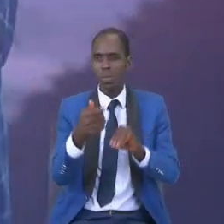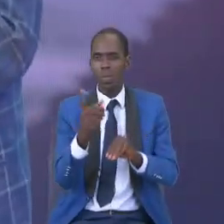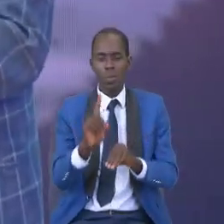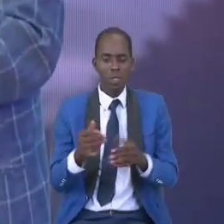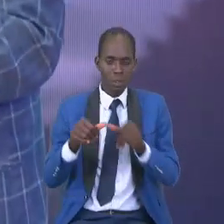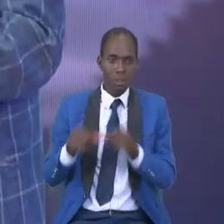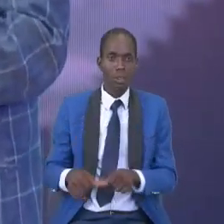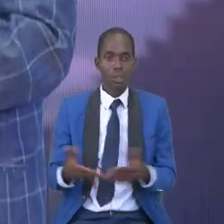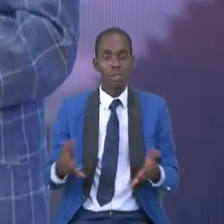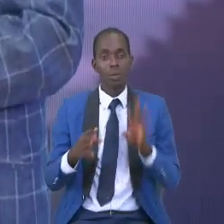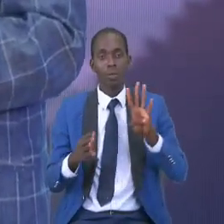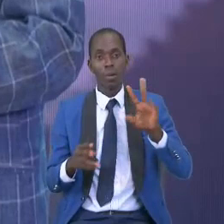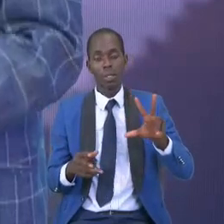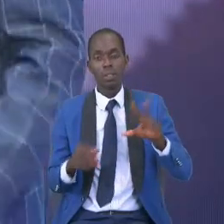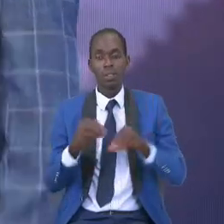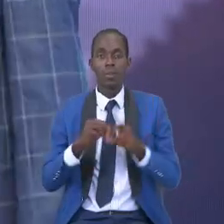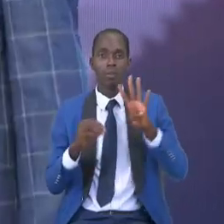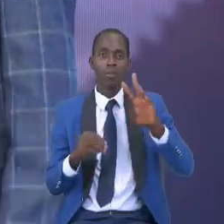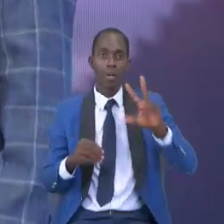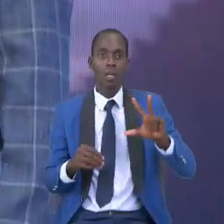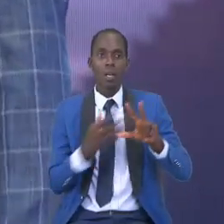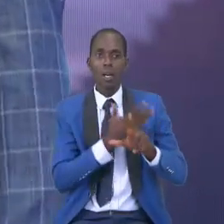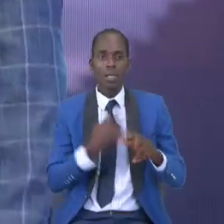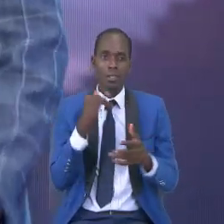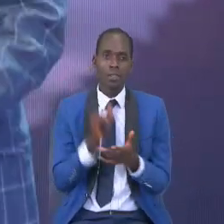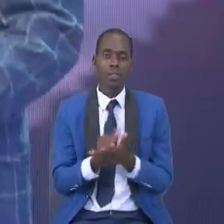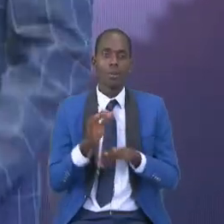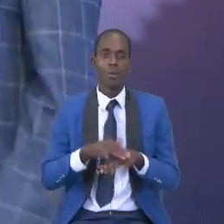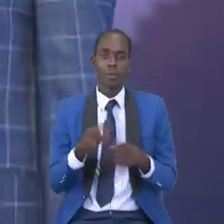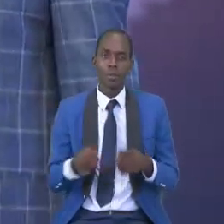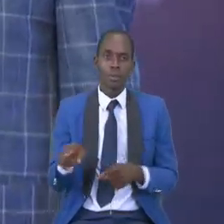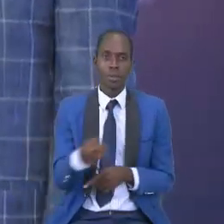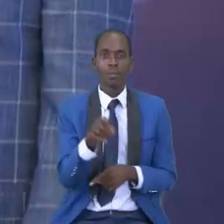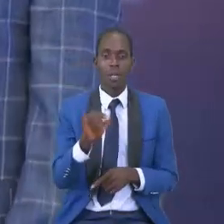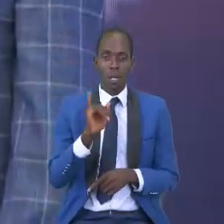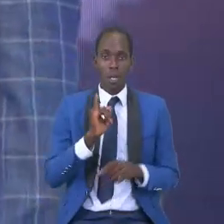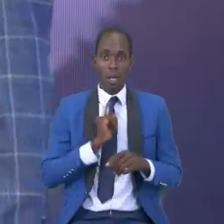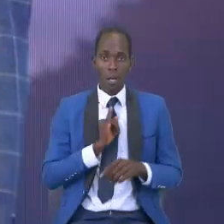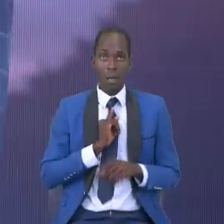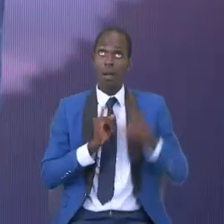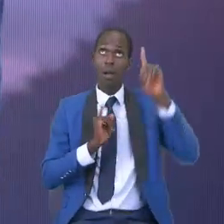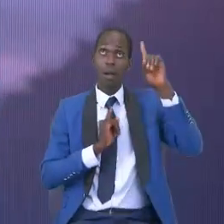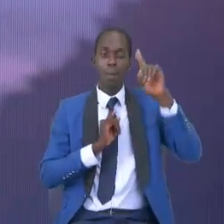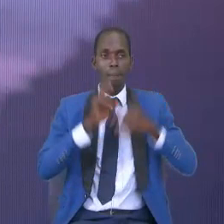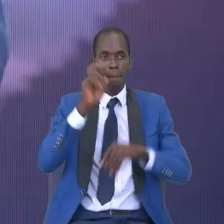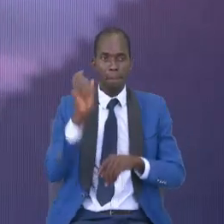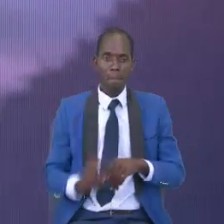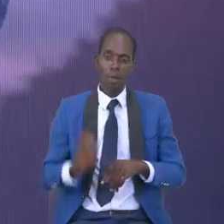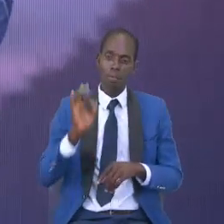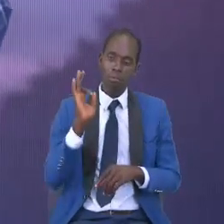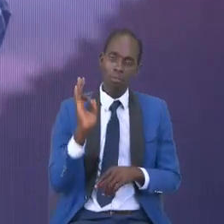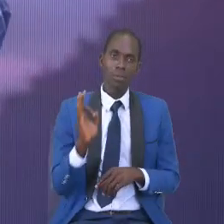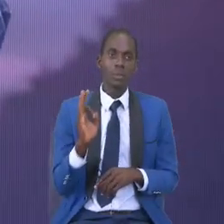verse 43. In verse 43, he said unto them, I must preach